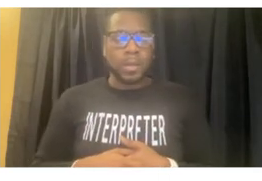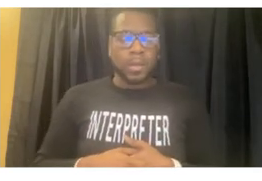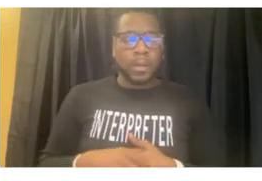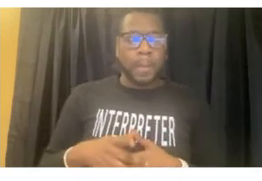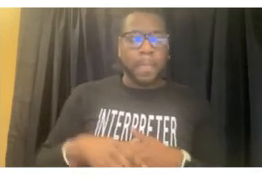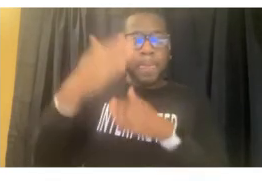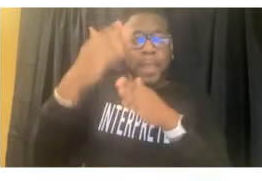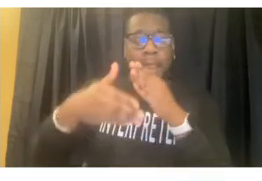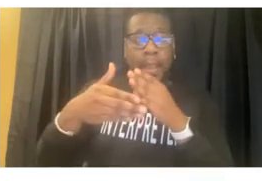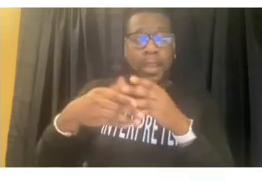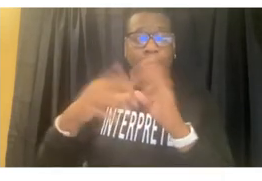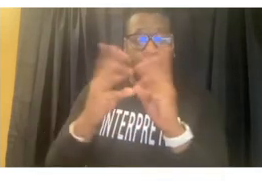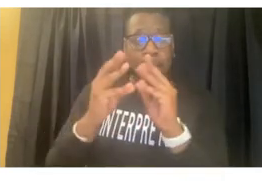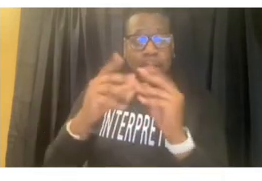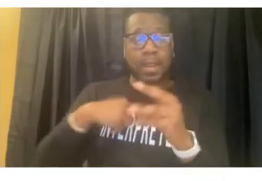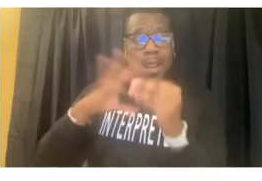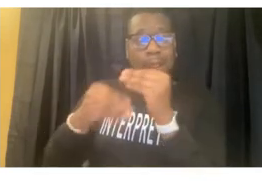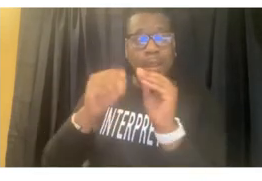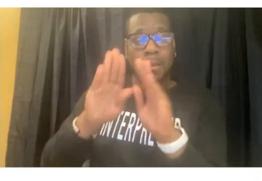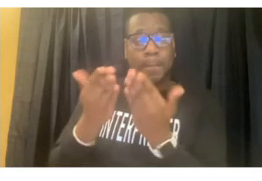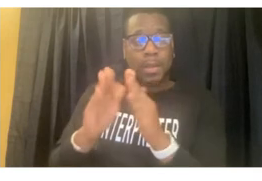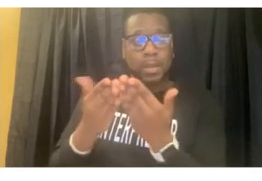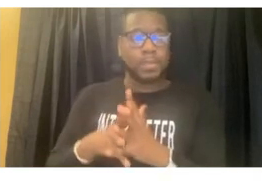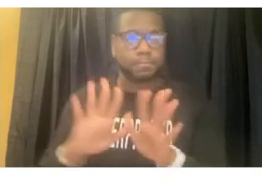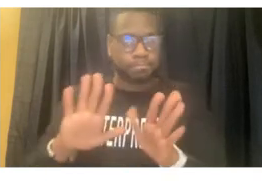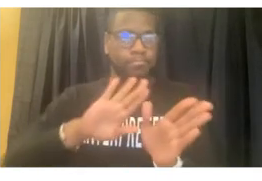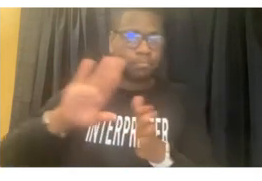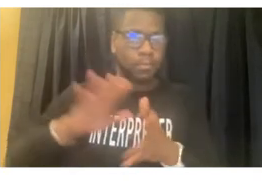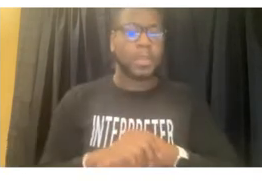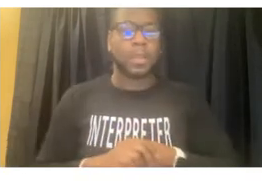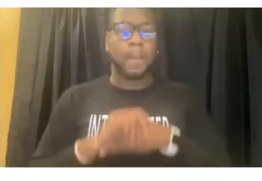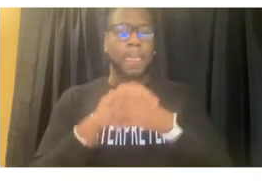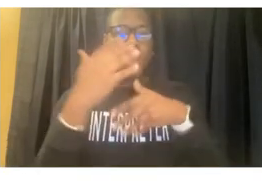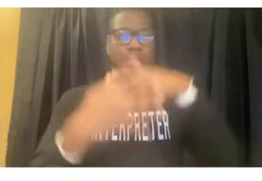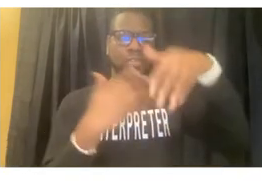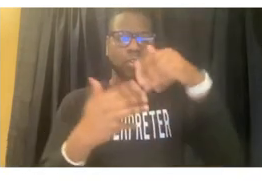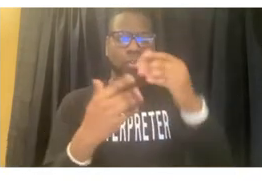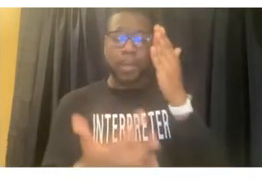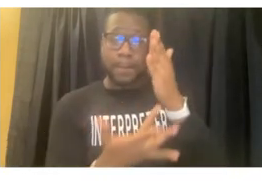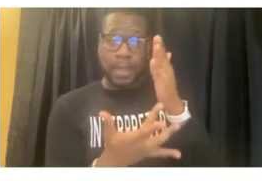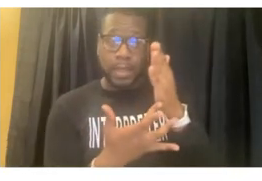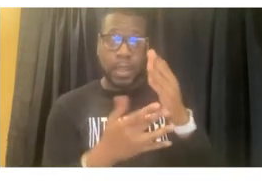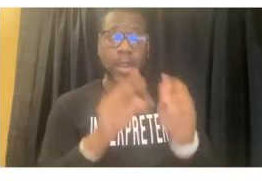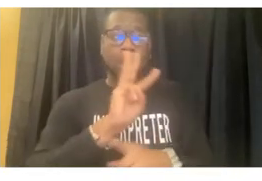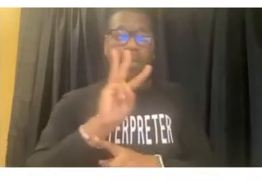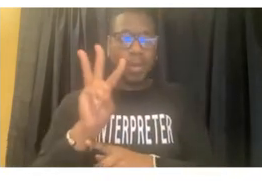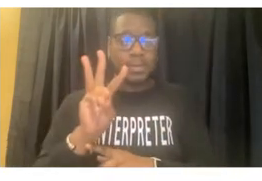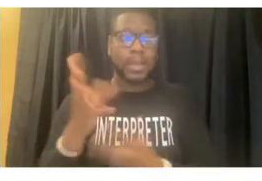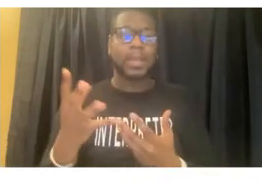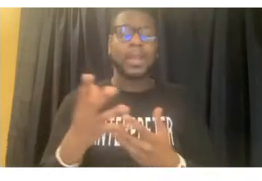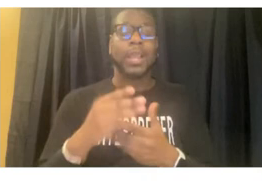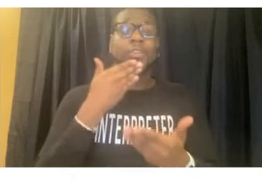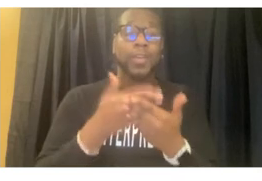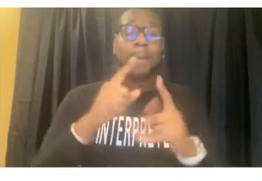Dana. Go beyond performative activism. Social media or what you affirm on your website is a beautiful tool that unites people, but you need to